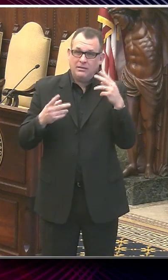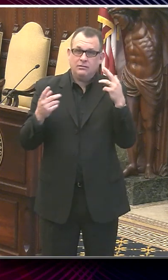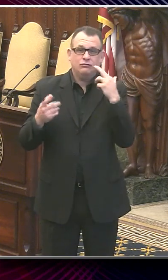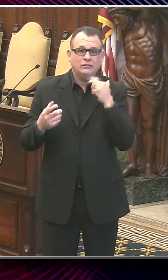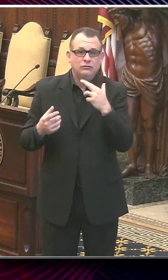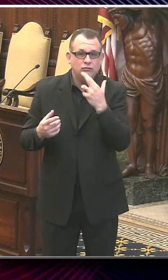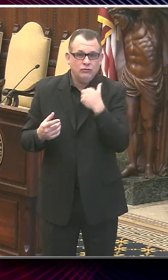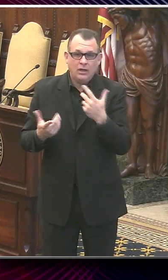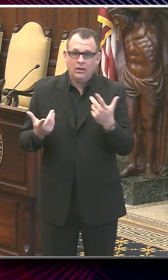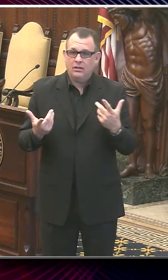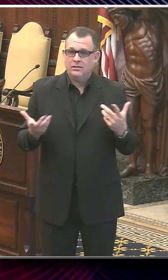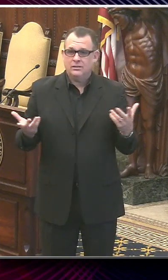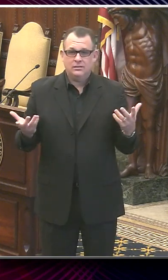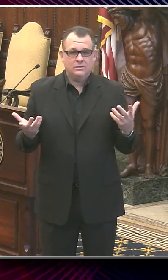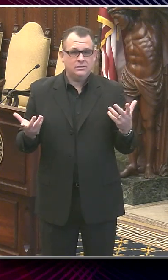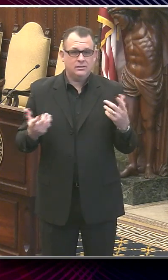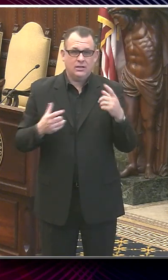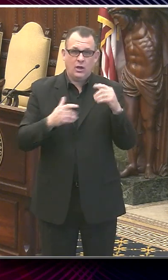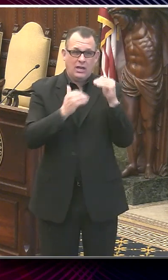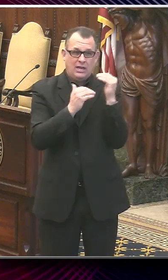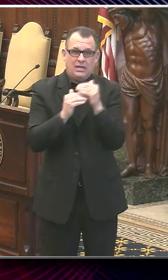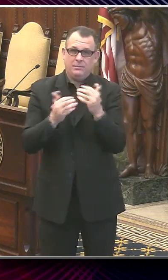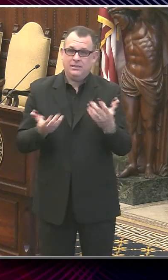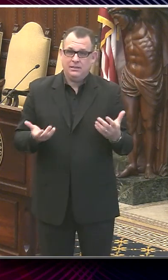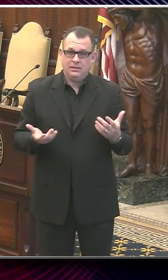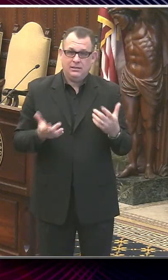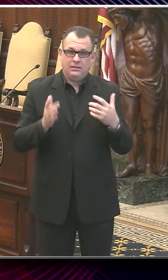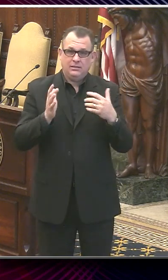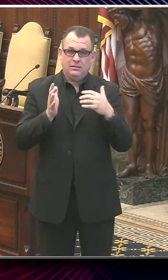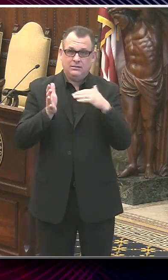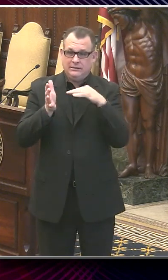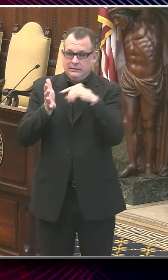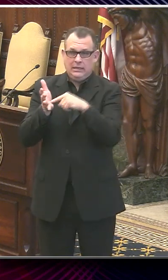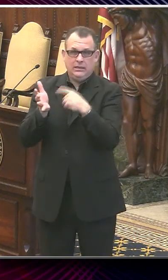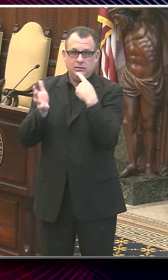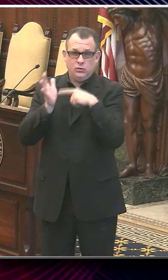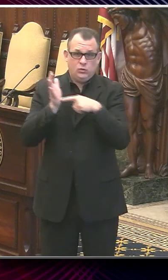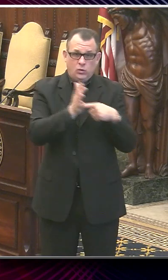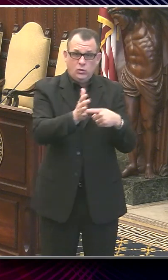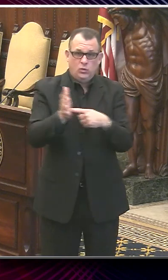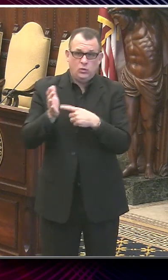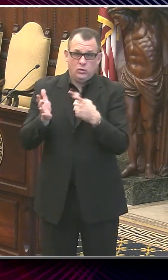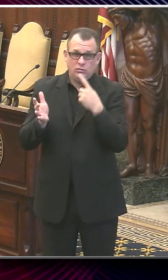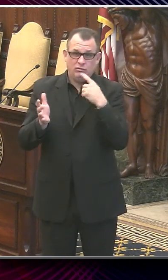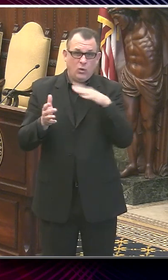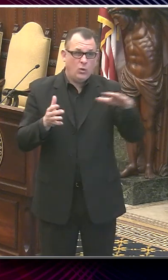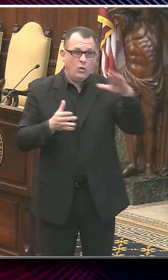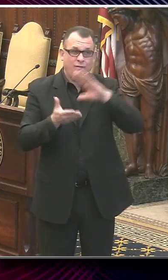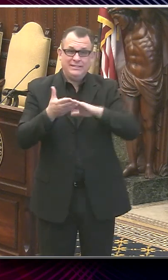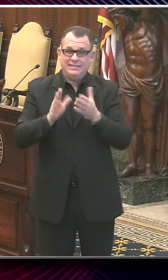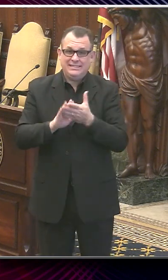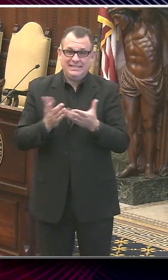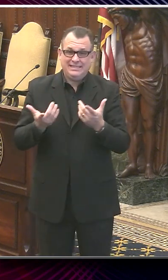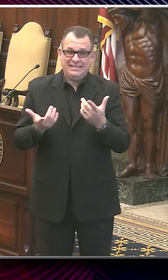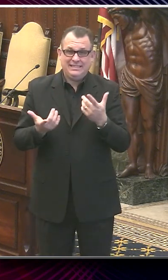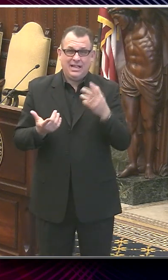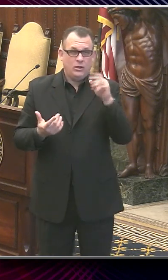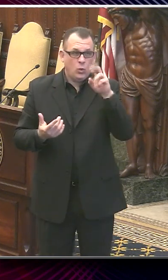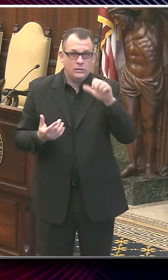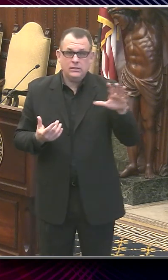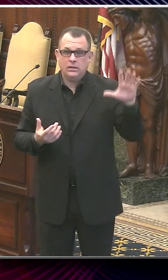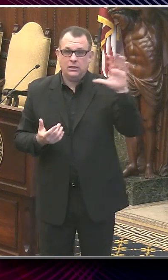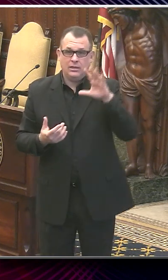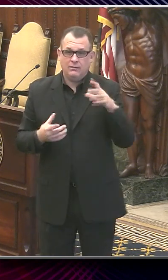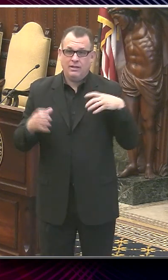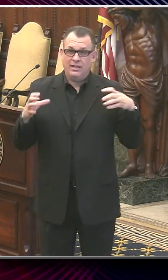that comes from a variety of different studies of different types across the country. Any other large gathering where people are together indoors, not